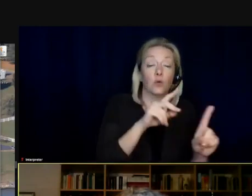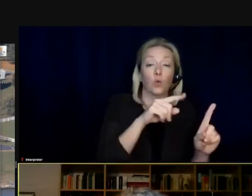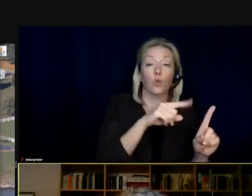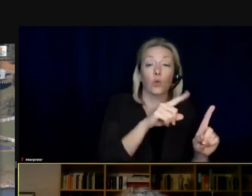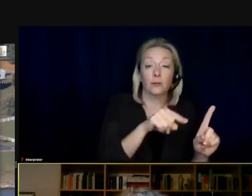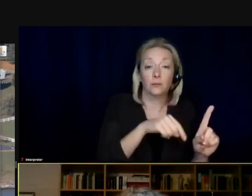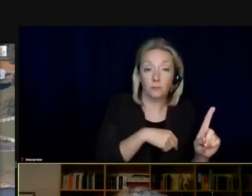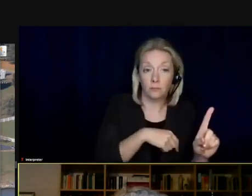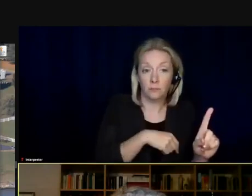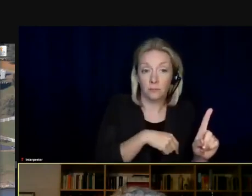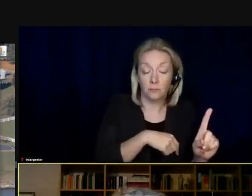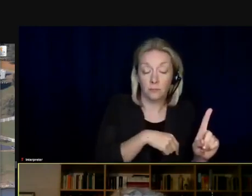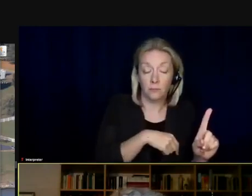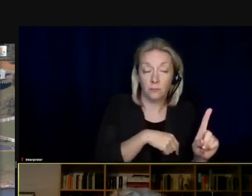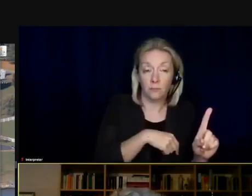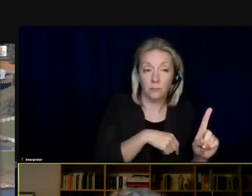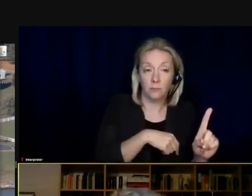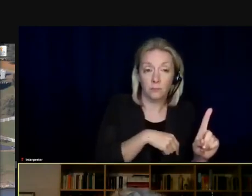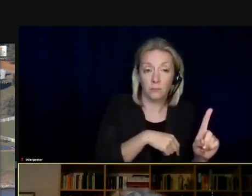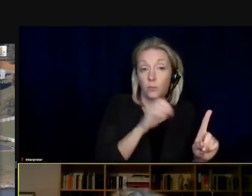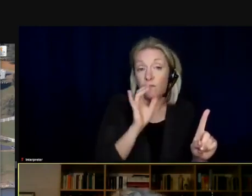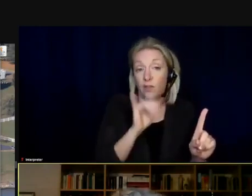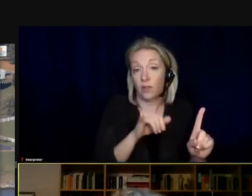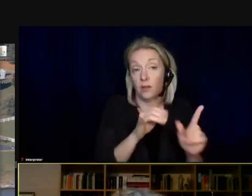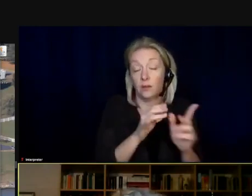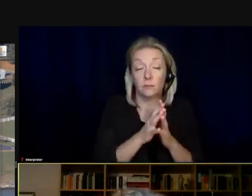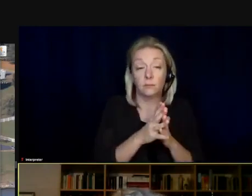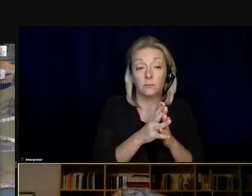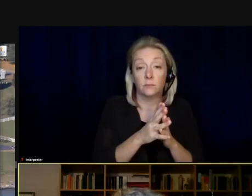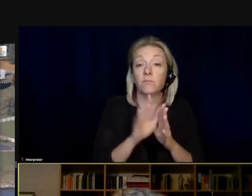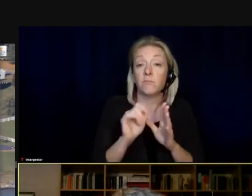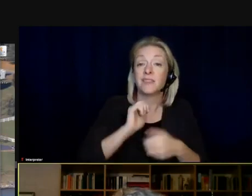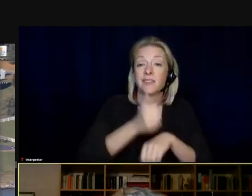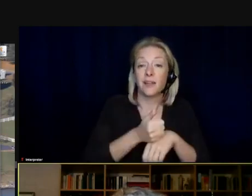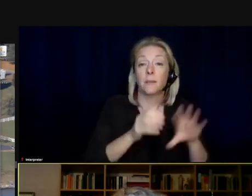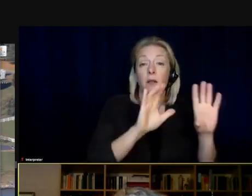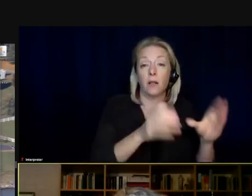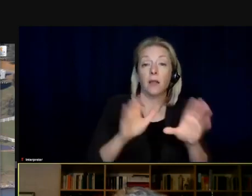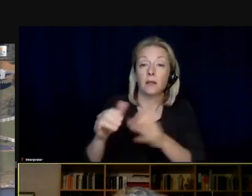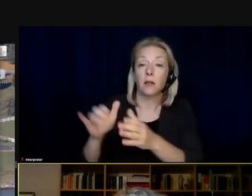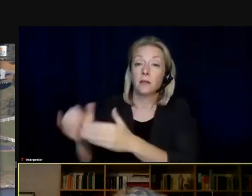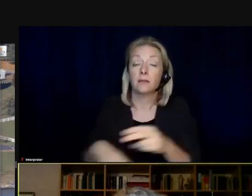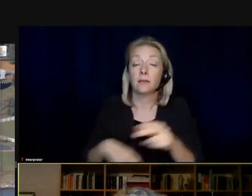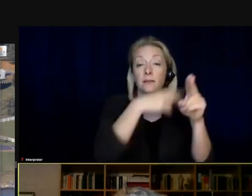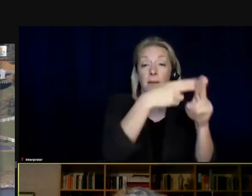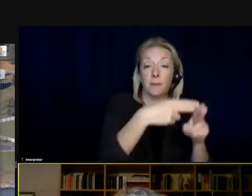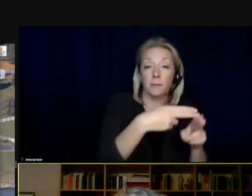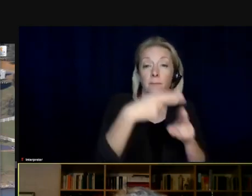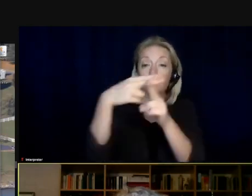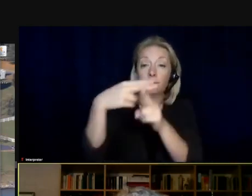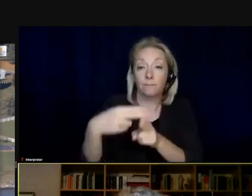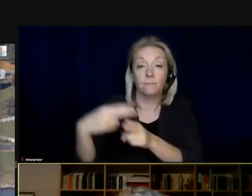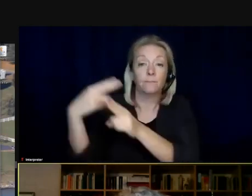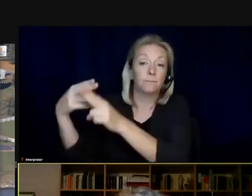students. So what you need to do is to set up classes. You can add